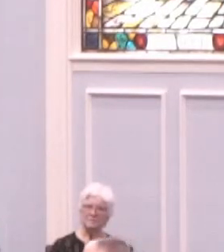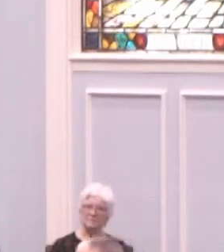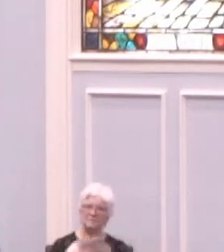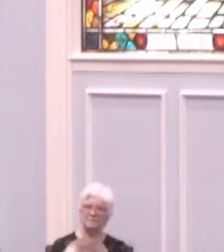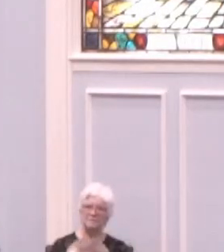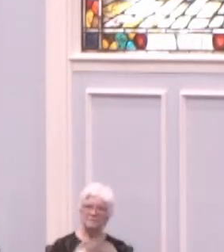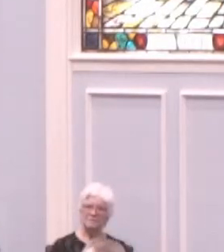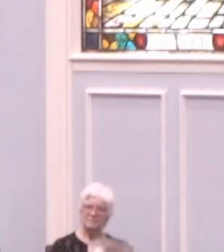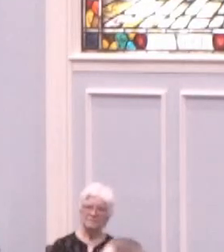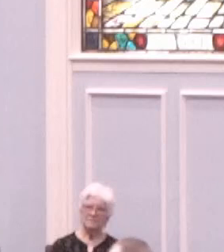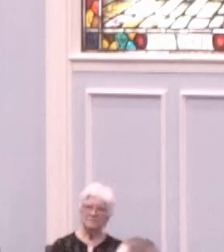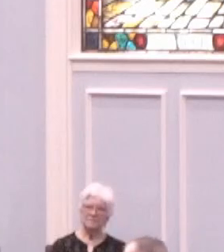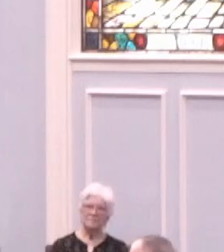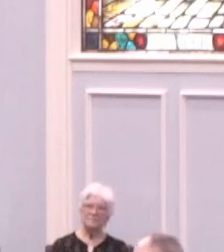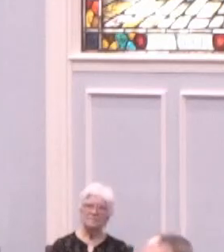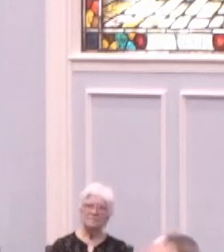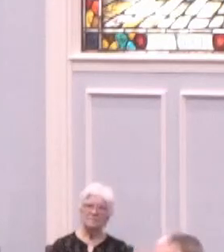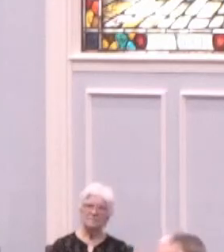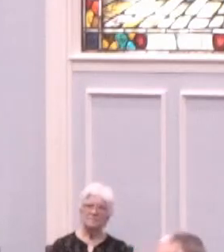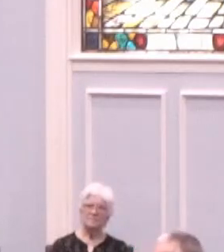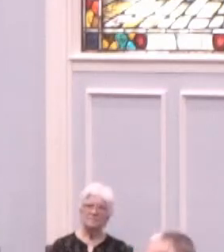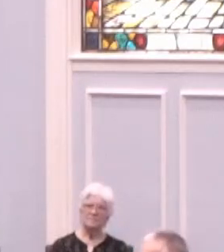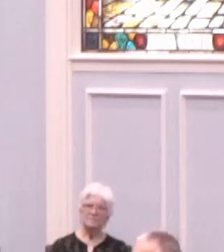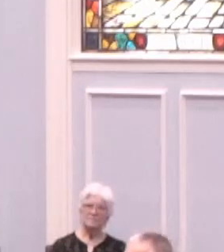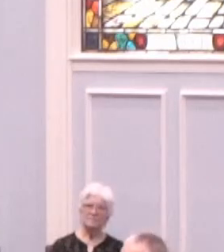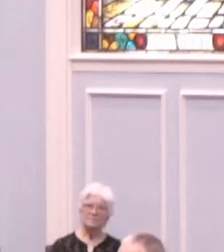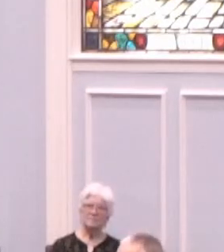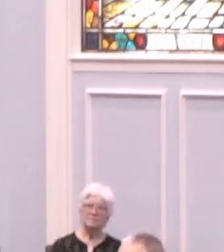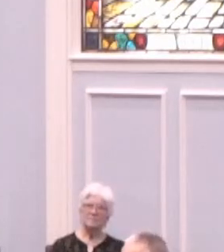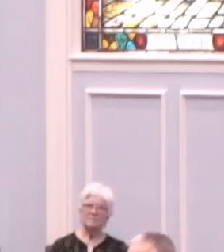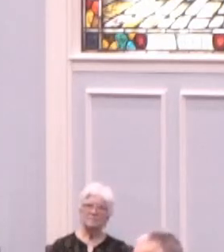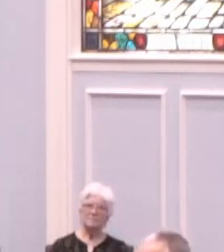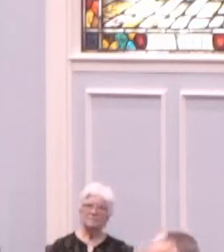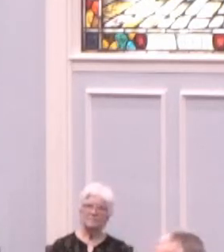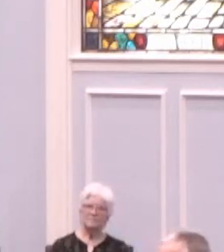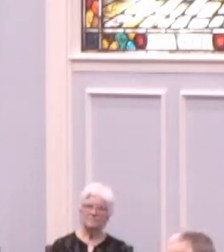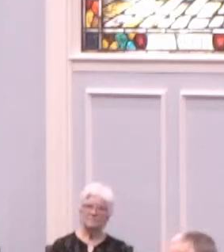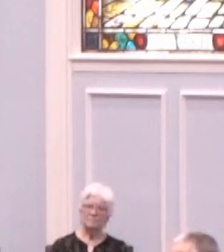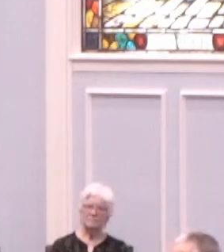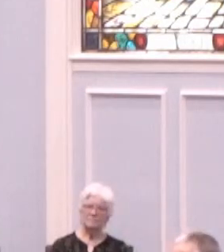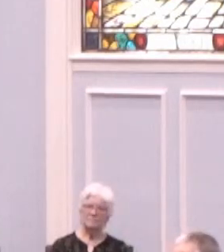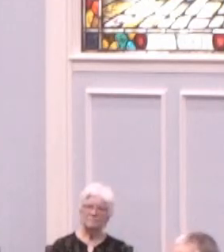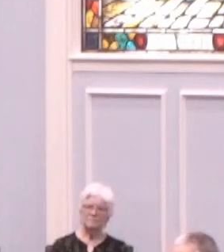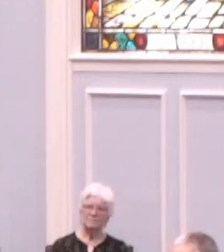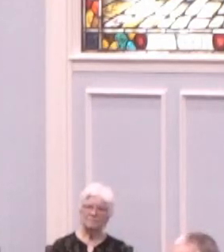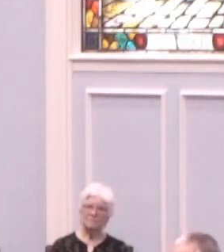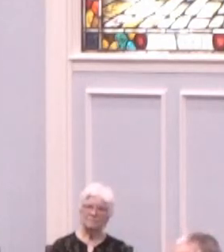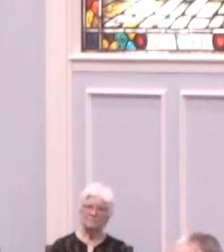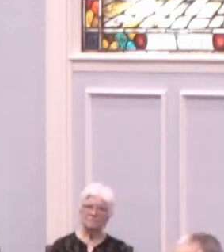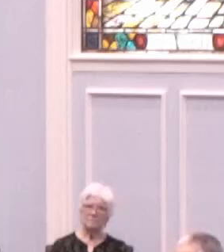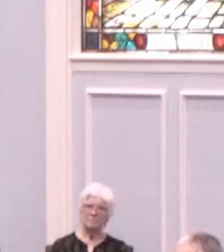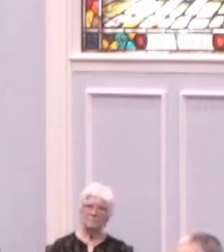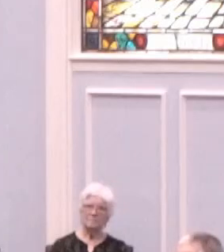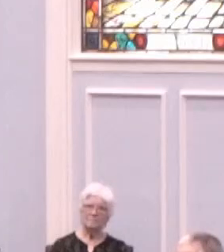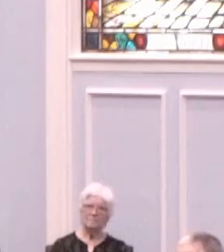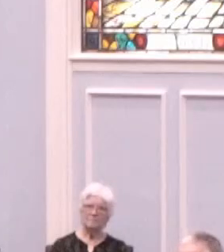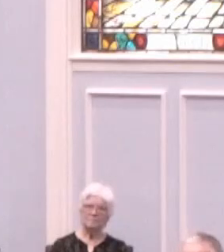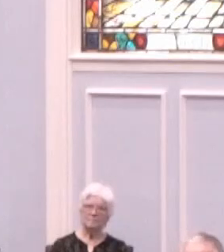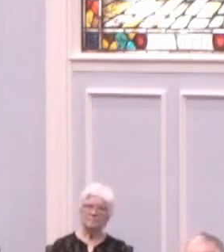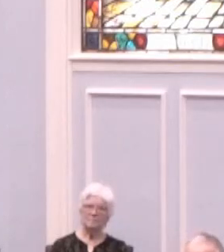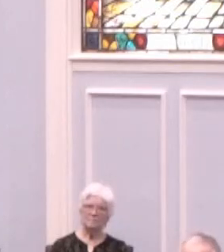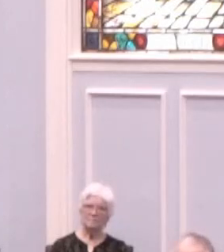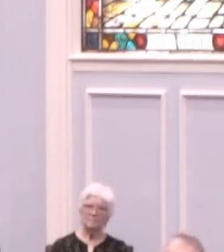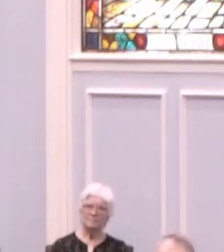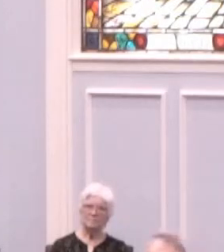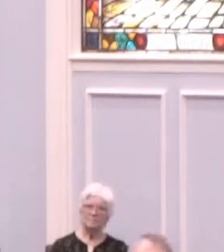until the end of time. Don't even try to reach me, I won't come to the phone. I'm moving to